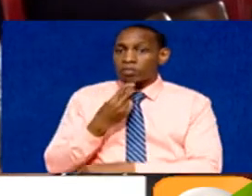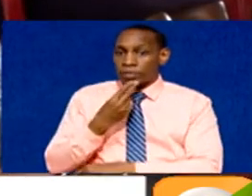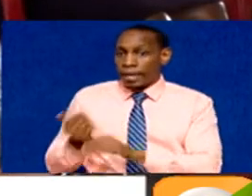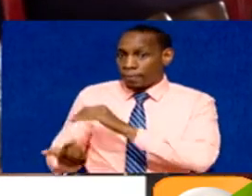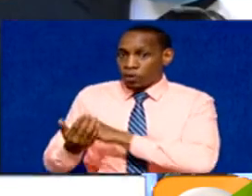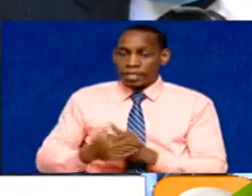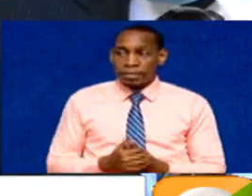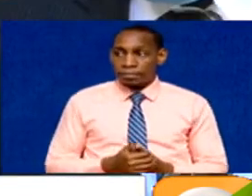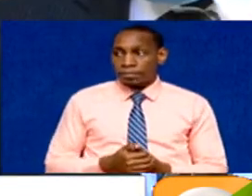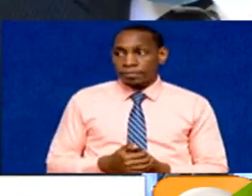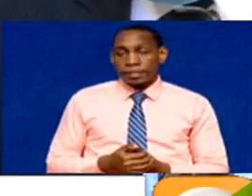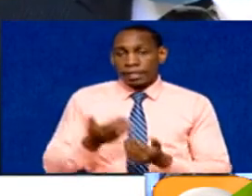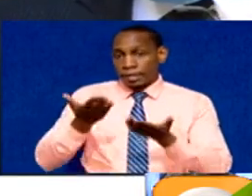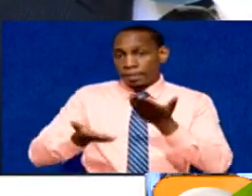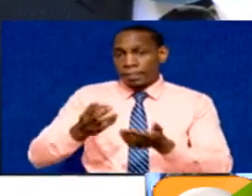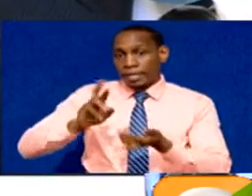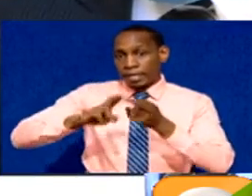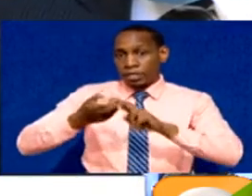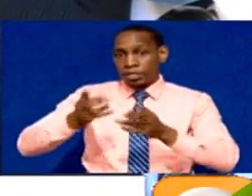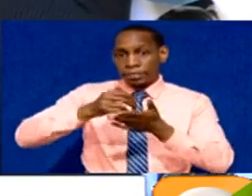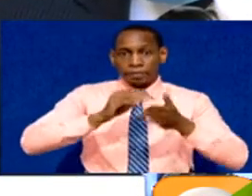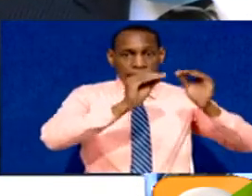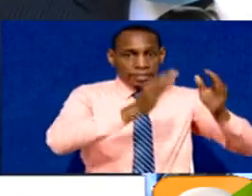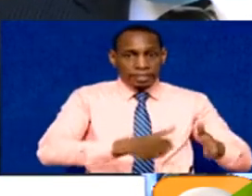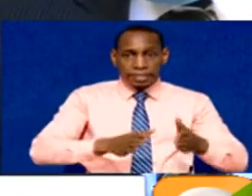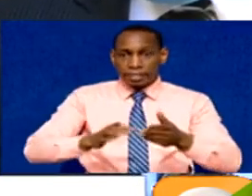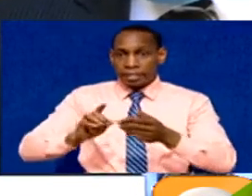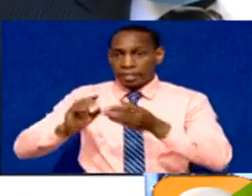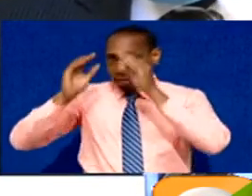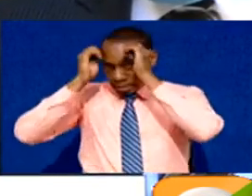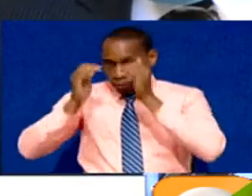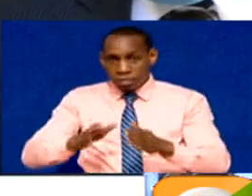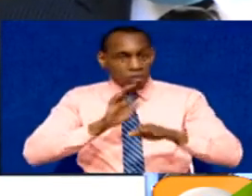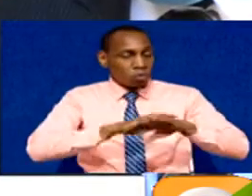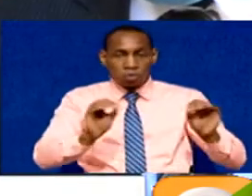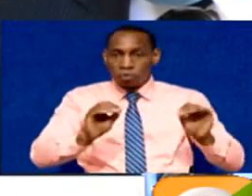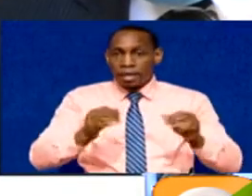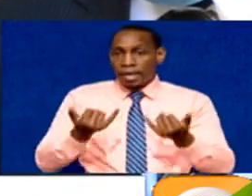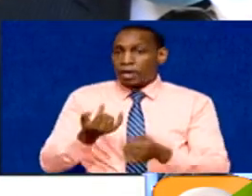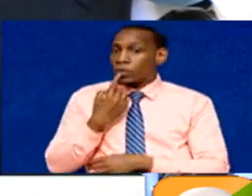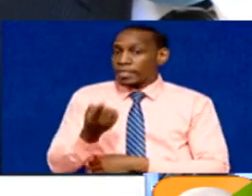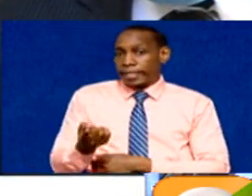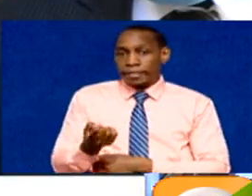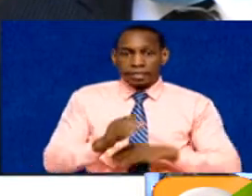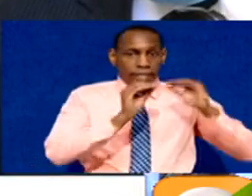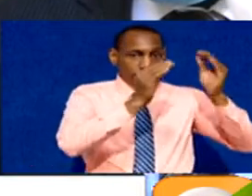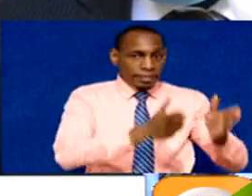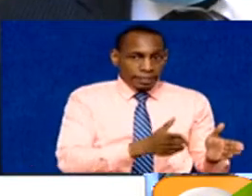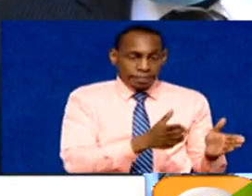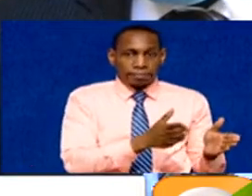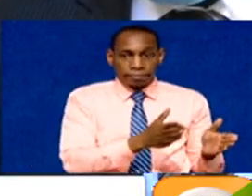Tuesday. Kuta pengine uhusiano kati ya walimu na wanafunzi sio mzuri sana. So tumeambia